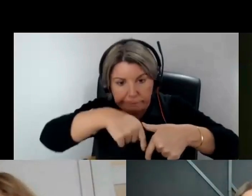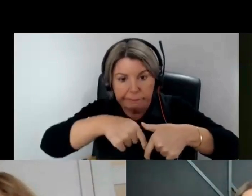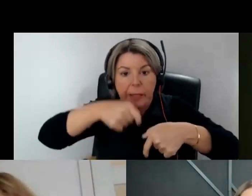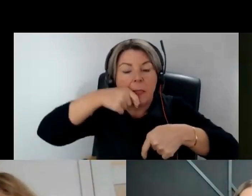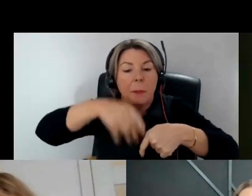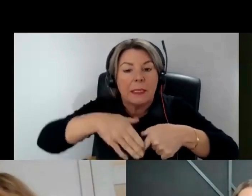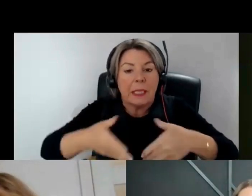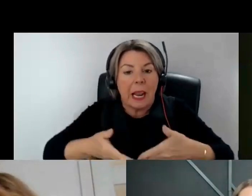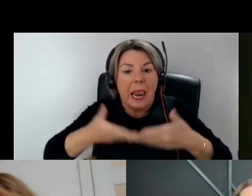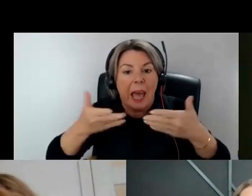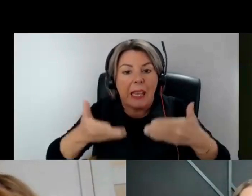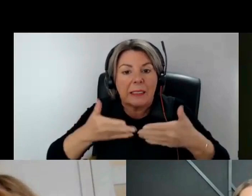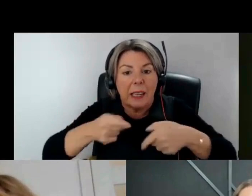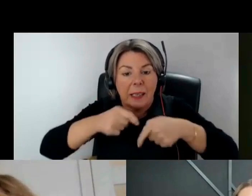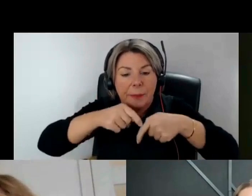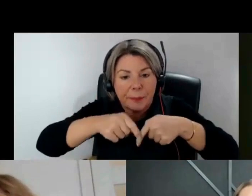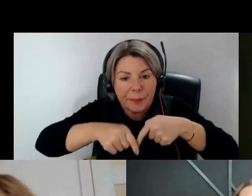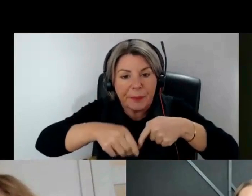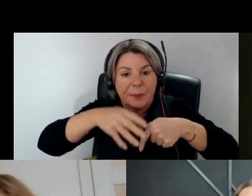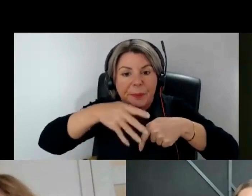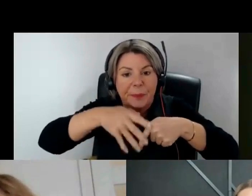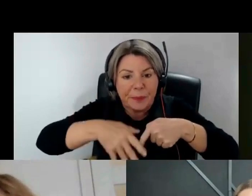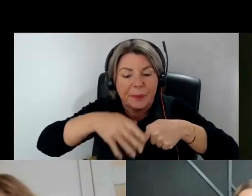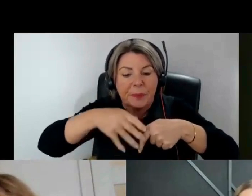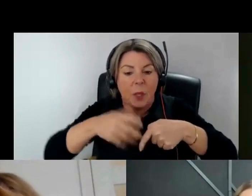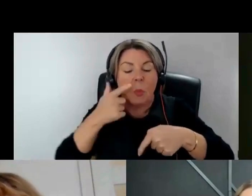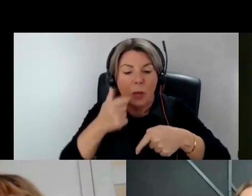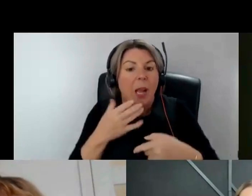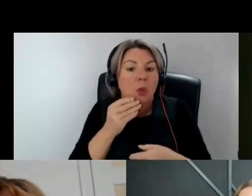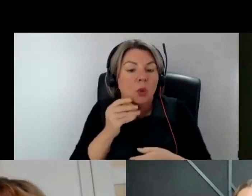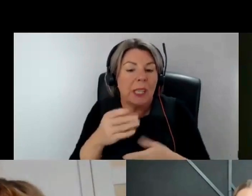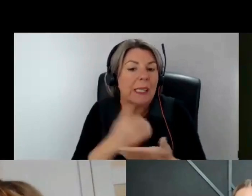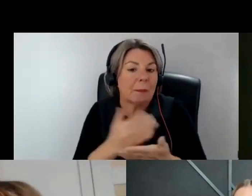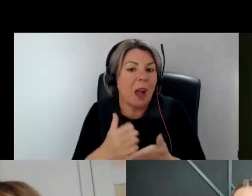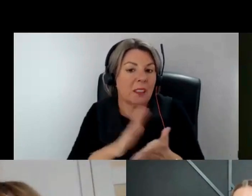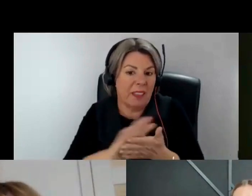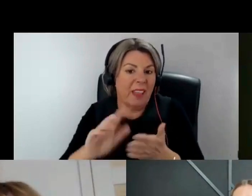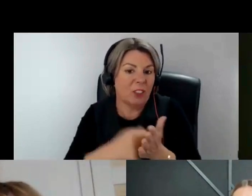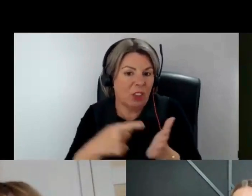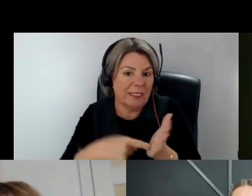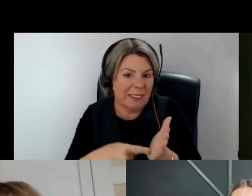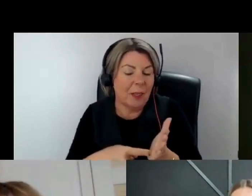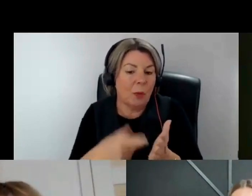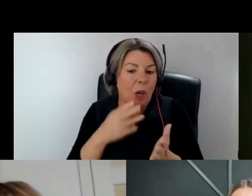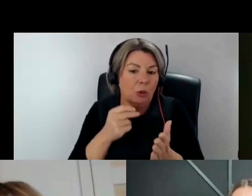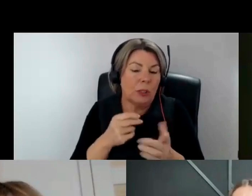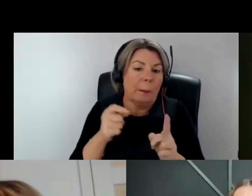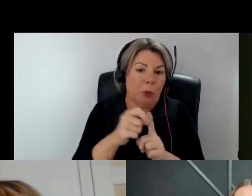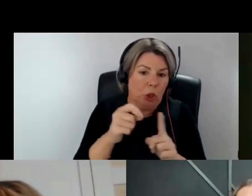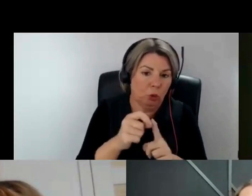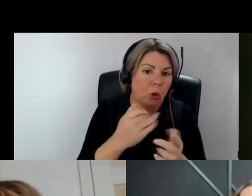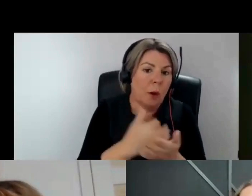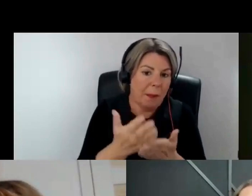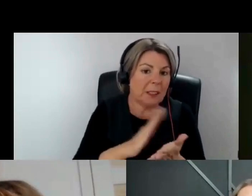nice thing about the Mirena coil is that we can then use that as part of the HRT as well. So we can use that as the progesterone part of